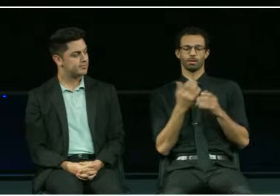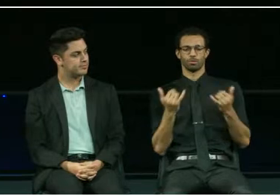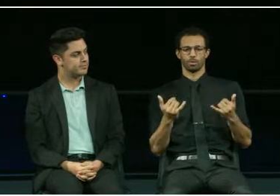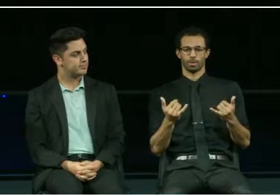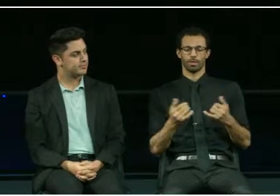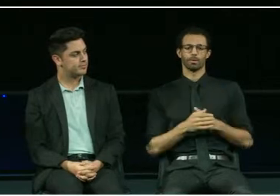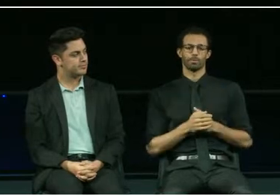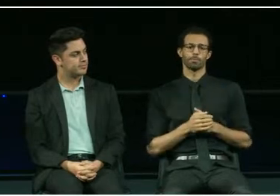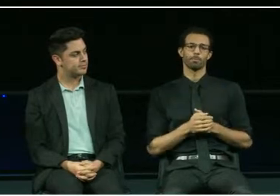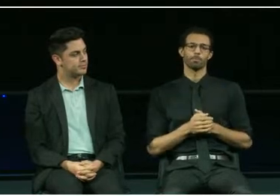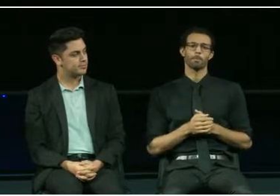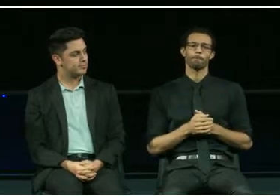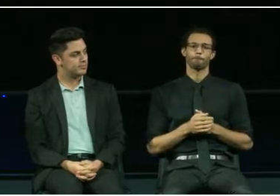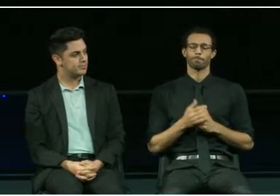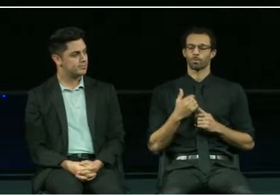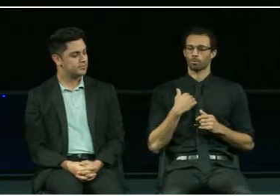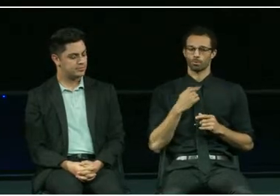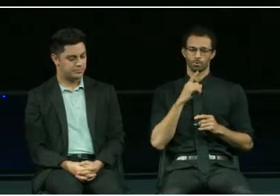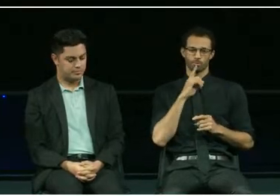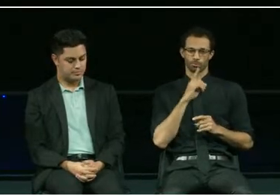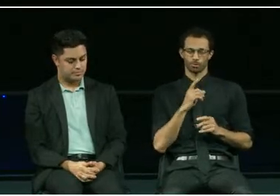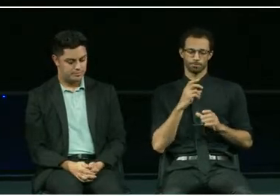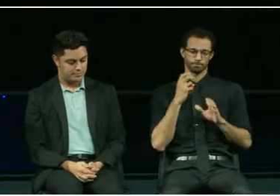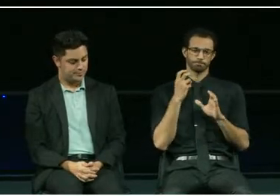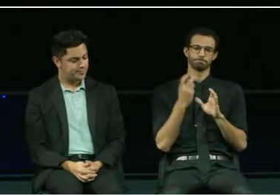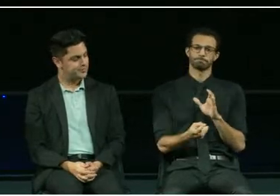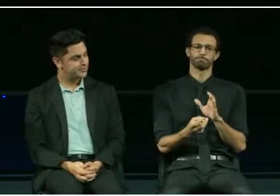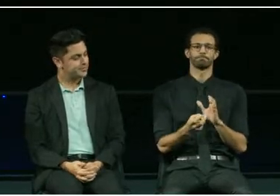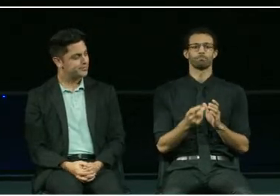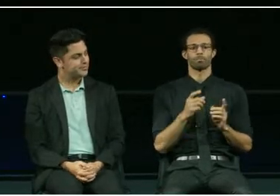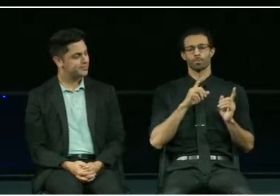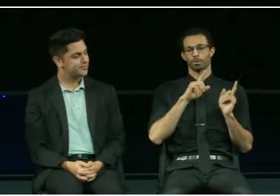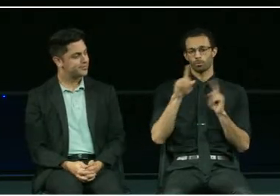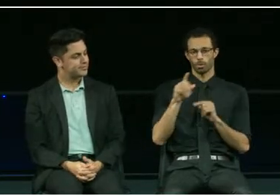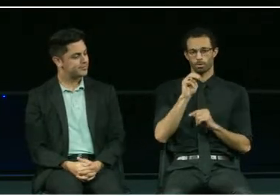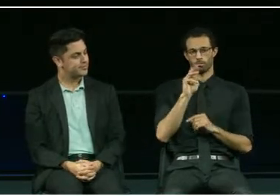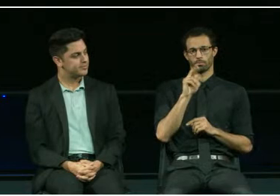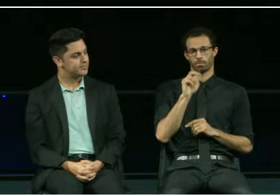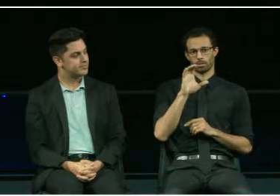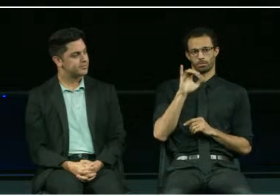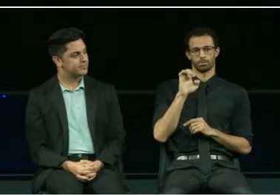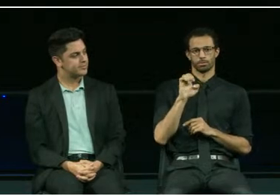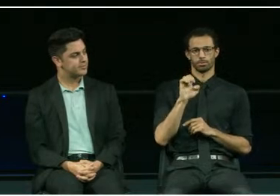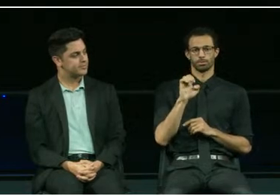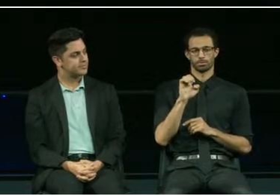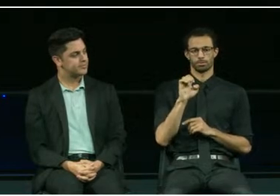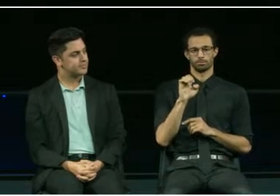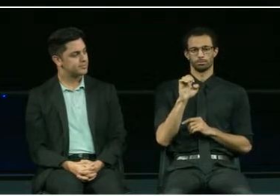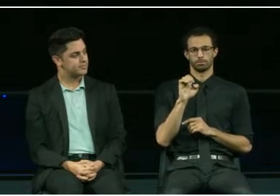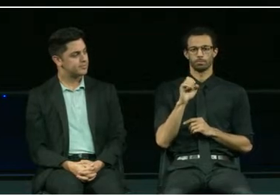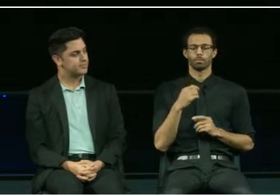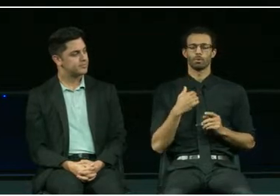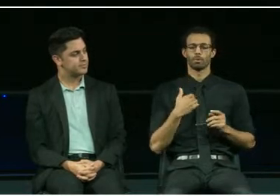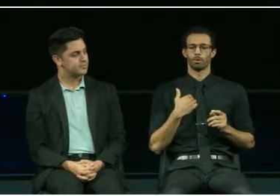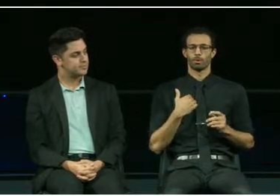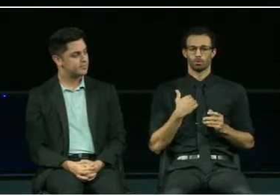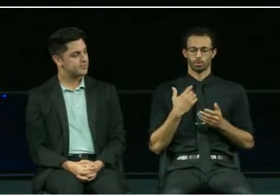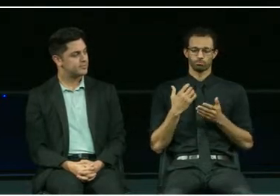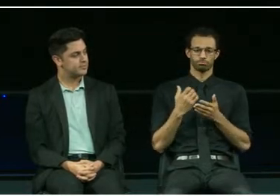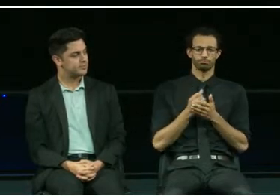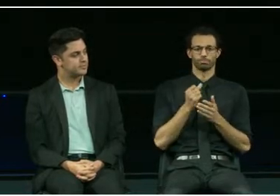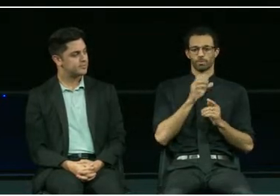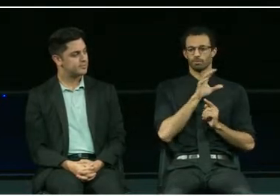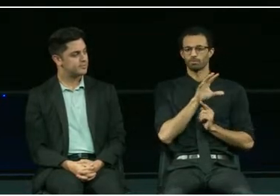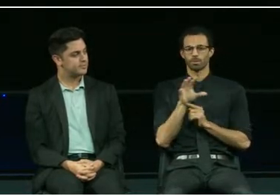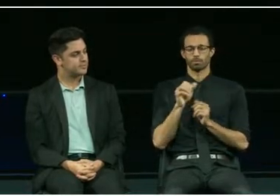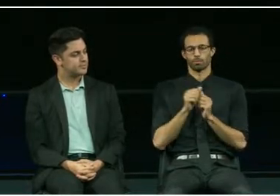And so we leaned into it and we went to Muncie and got to film with Bibi